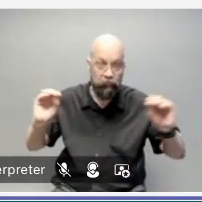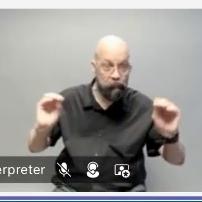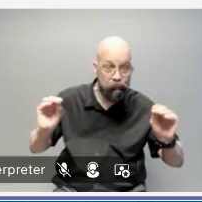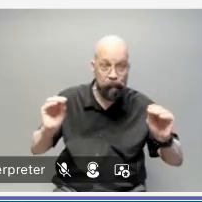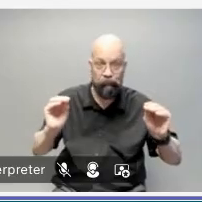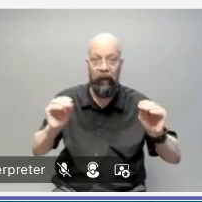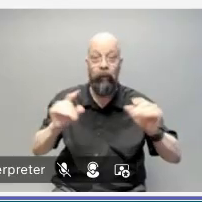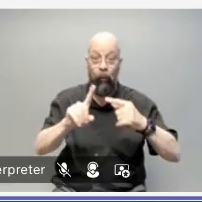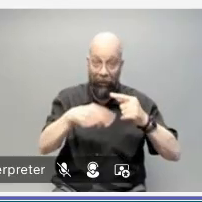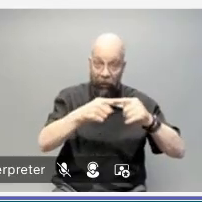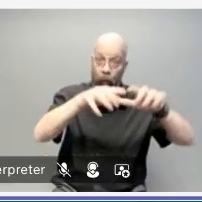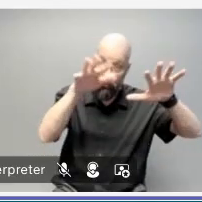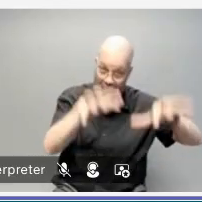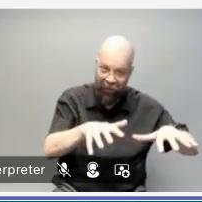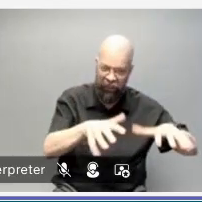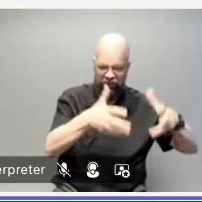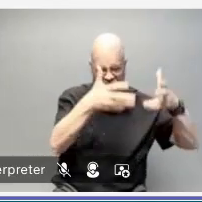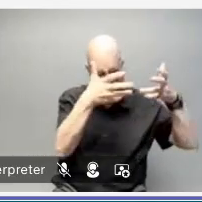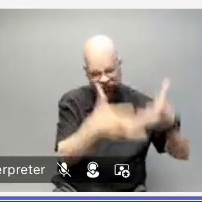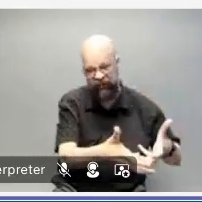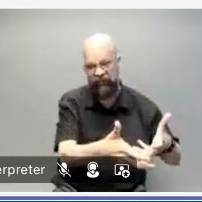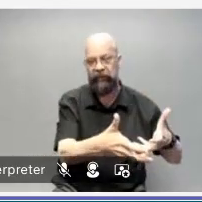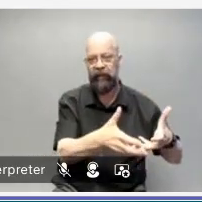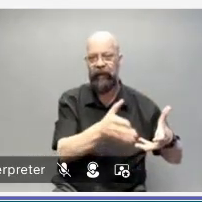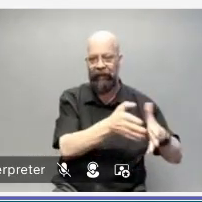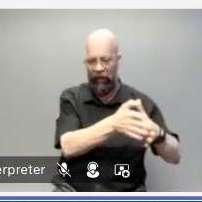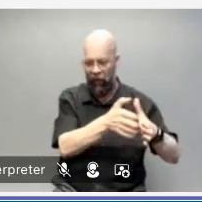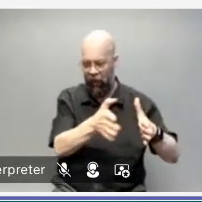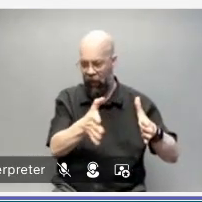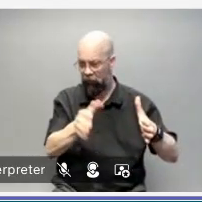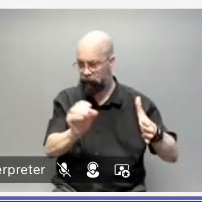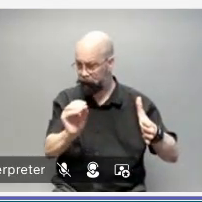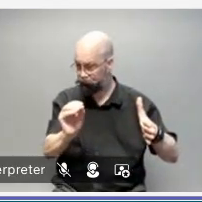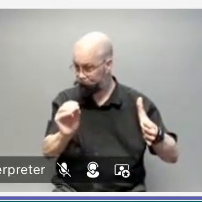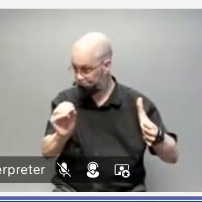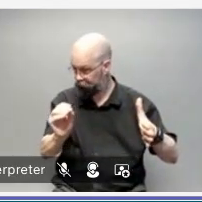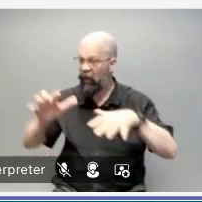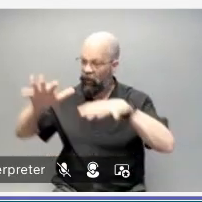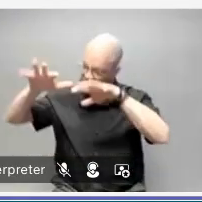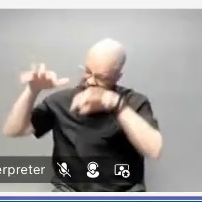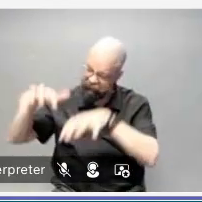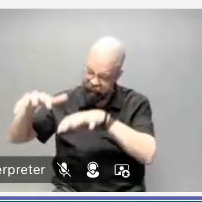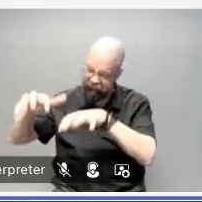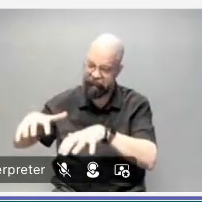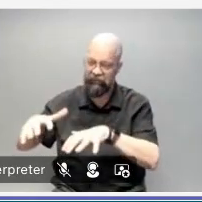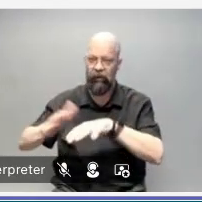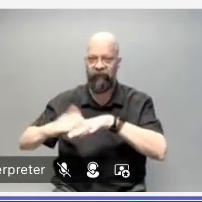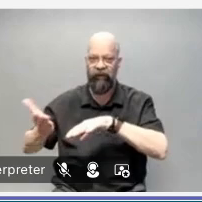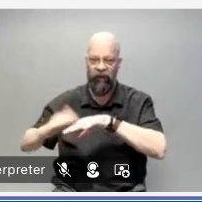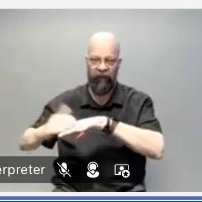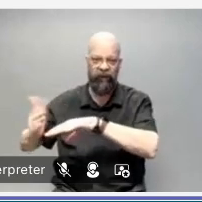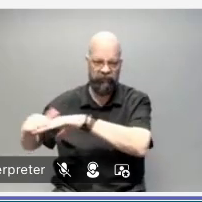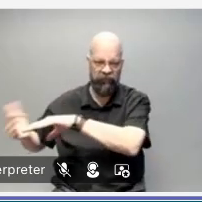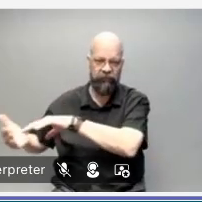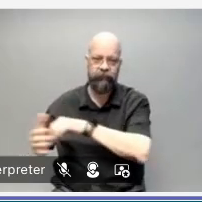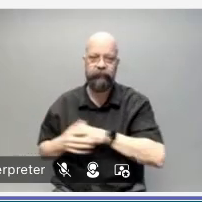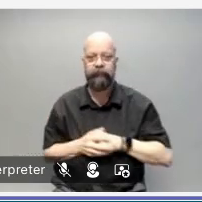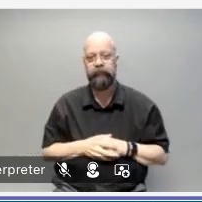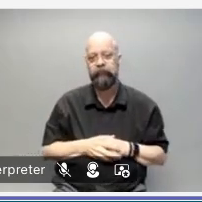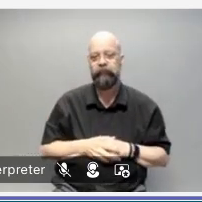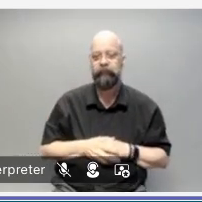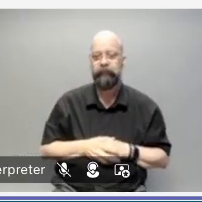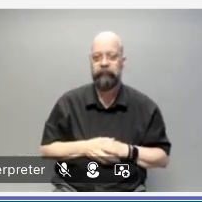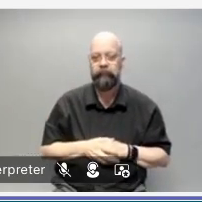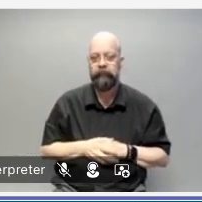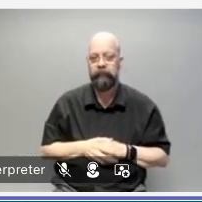hard, and we did get a lot of precipitation. Going into this